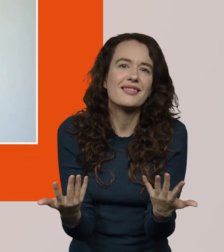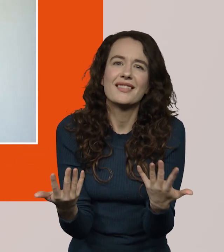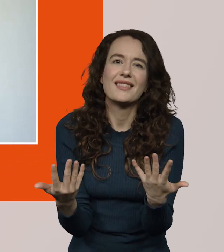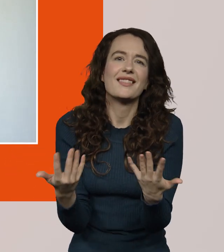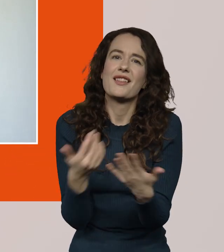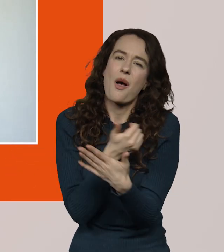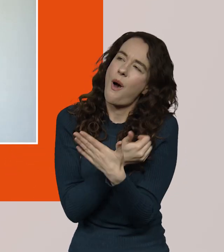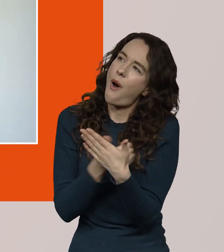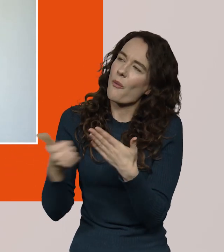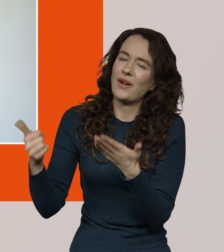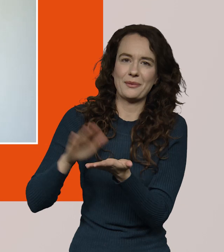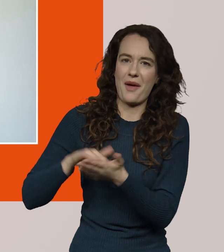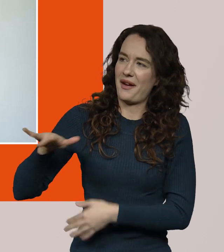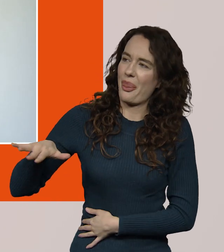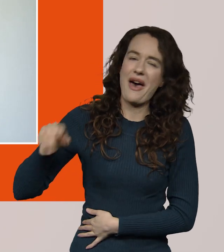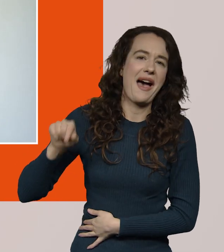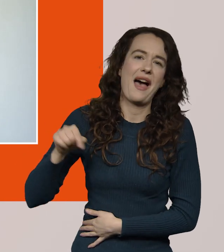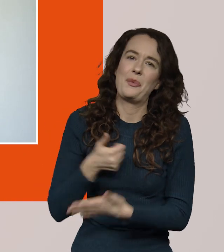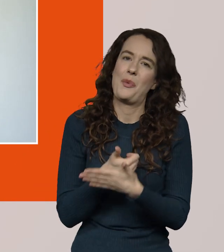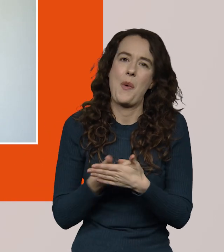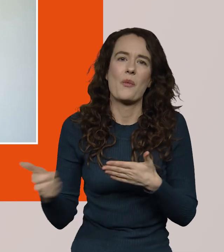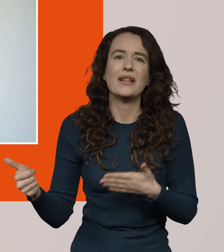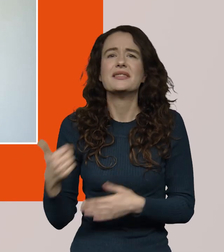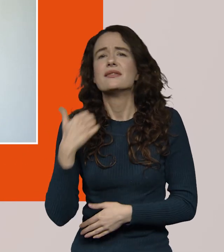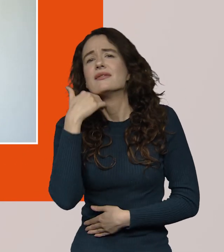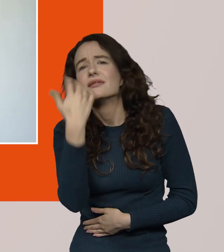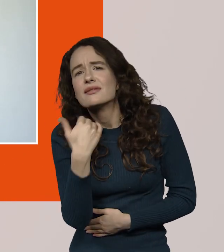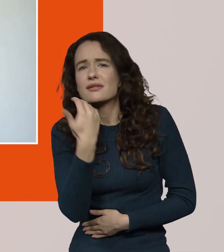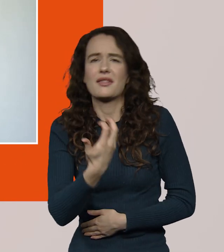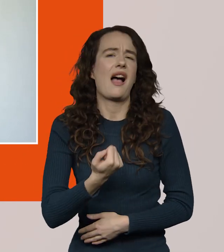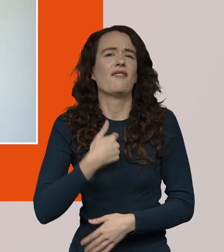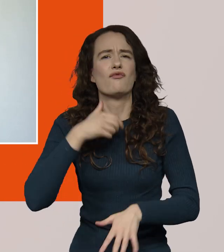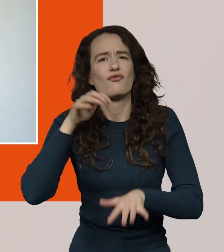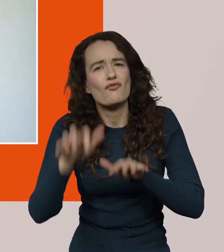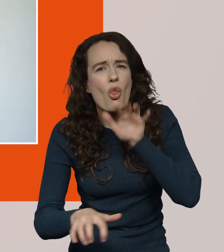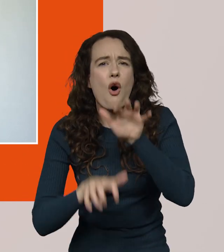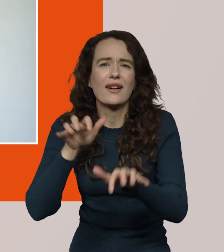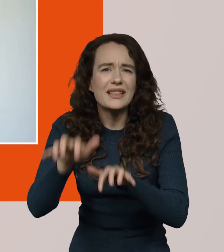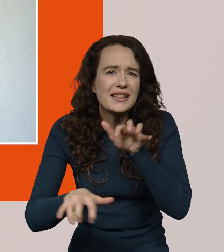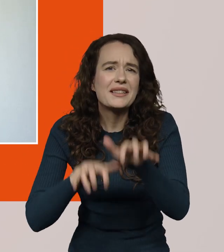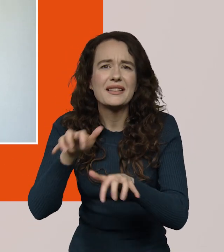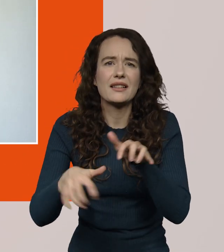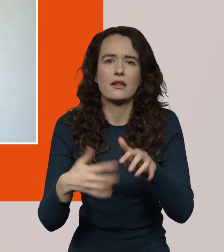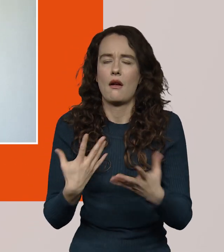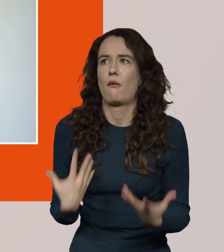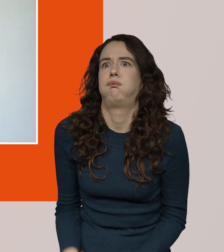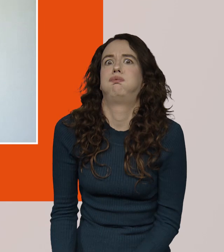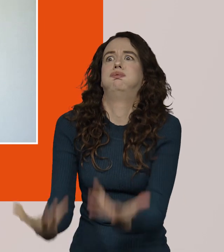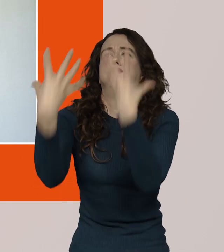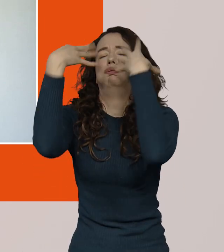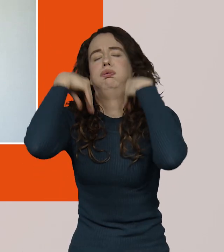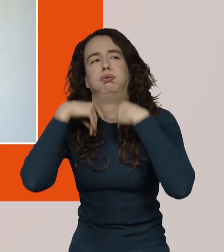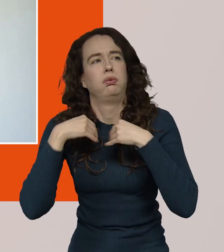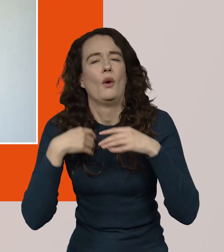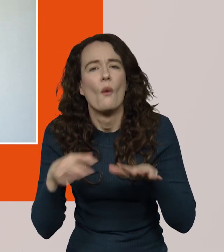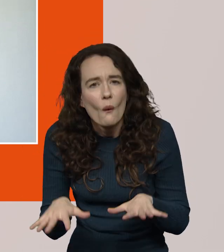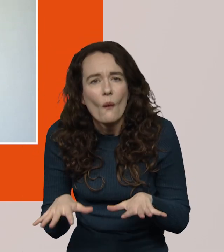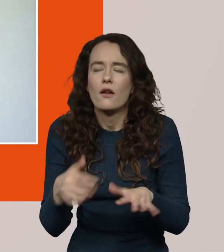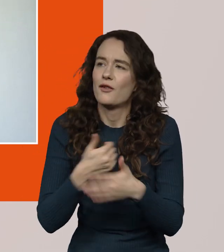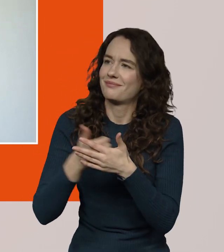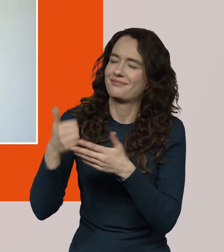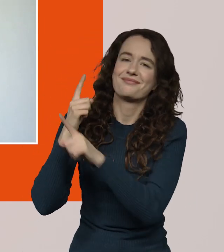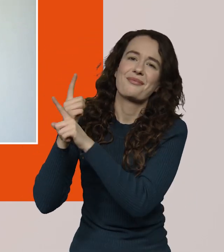sister, Miss Skinner. It's a full balloon. It sounds like there's a lot of people in there that